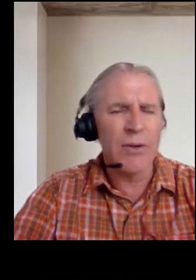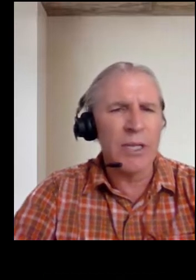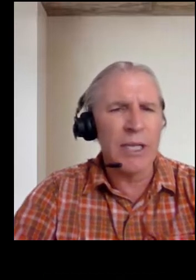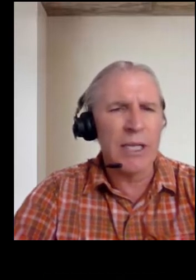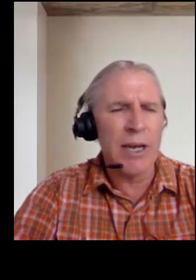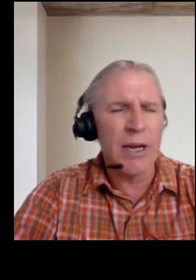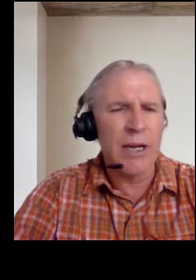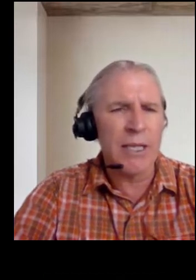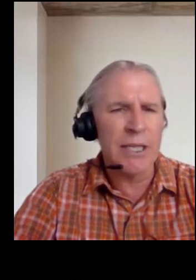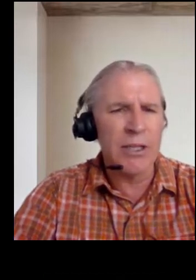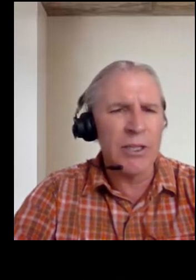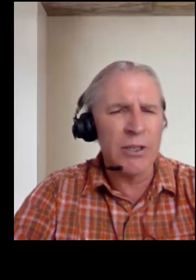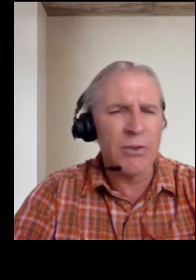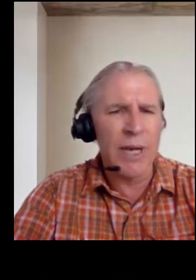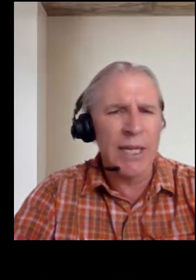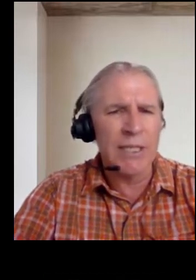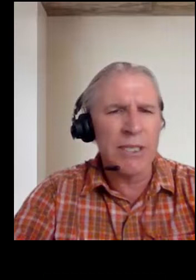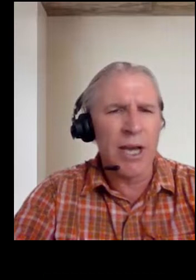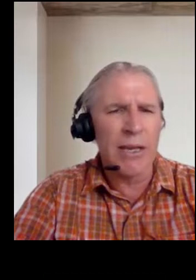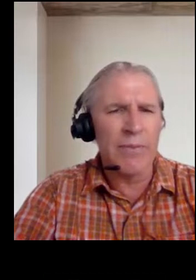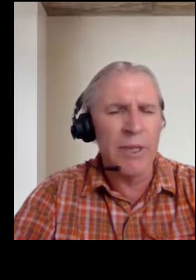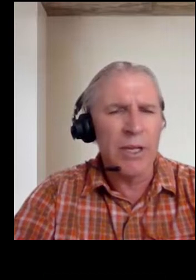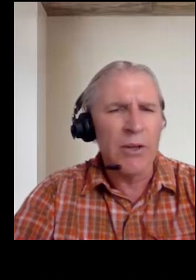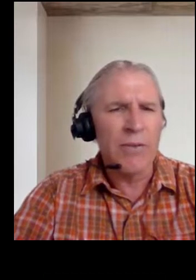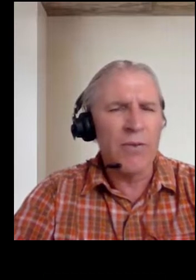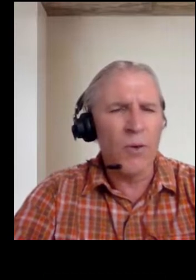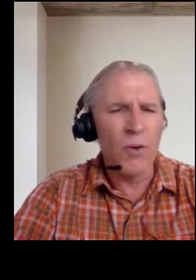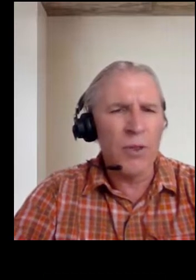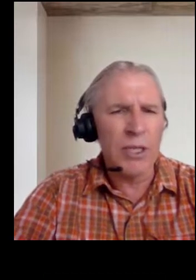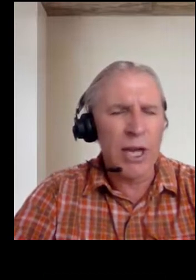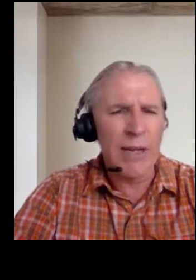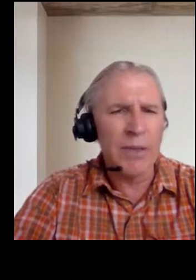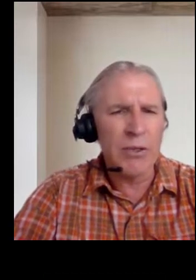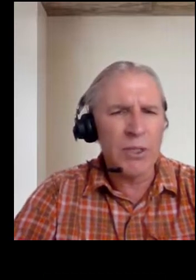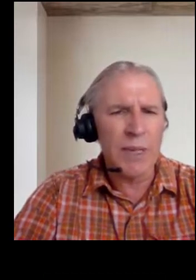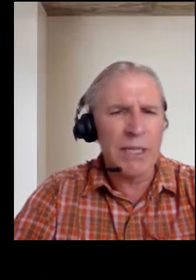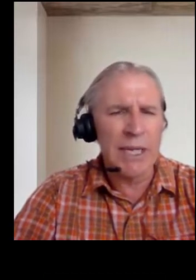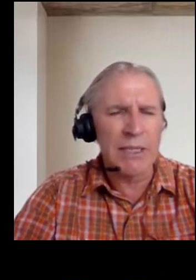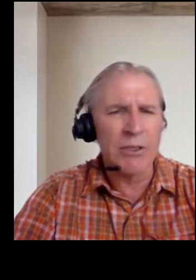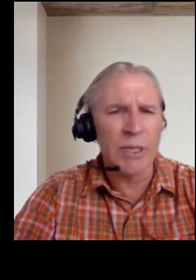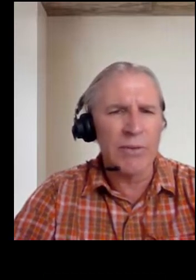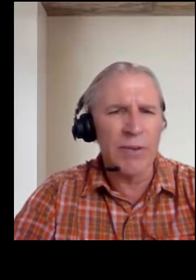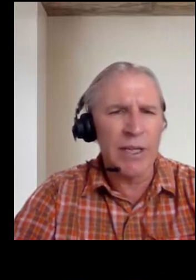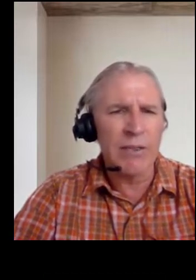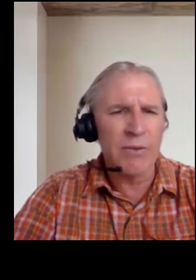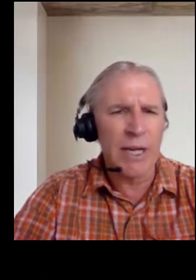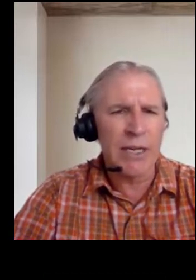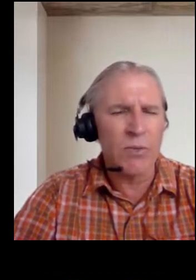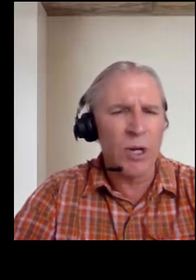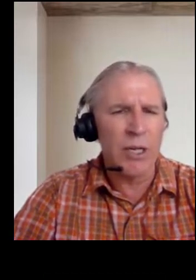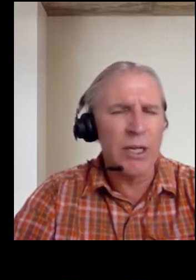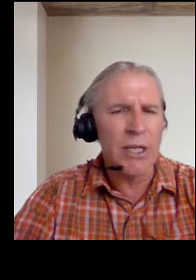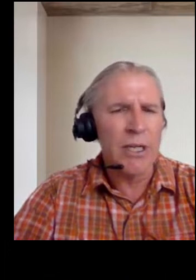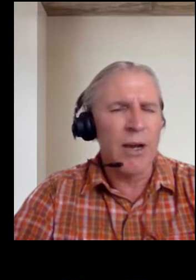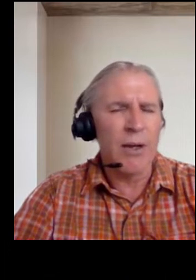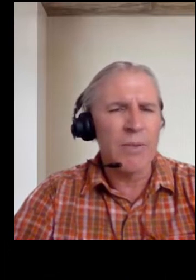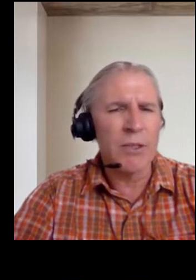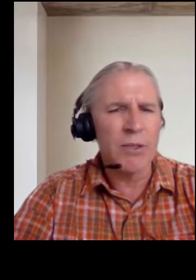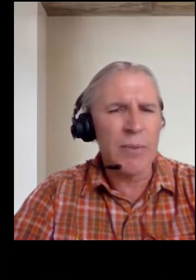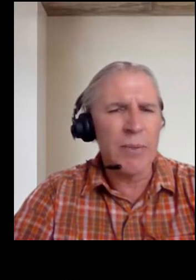day. We are only asking that you enter time for the time that you're spending doing fit-related